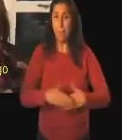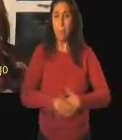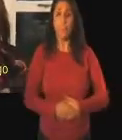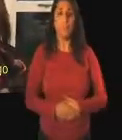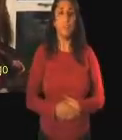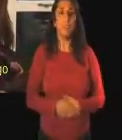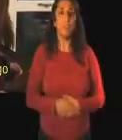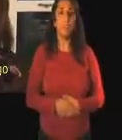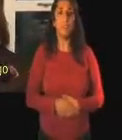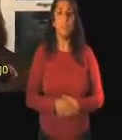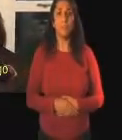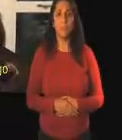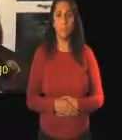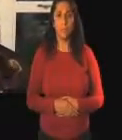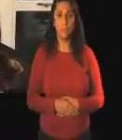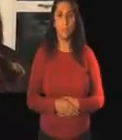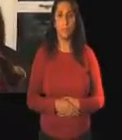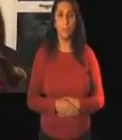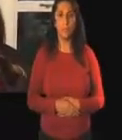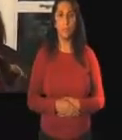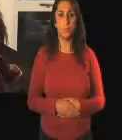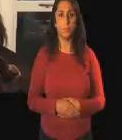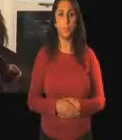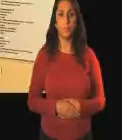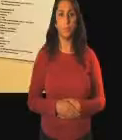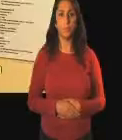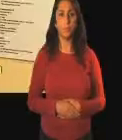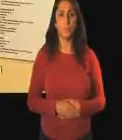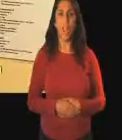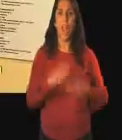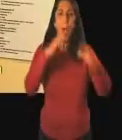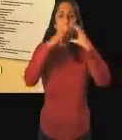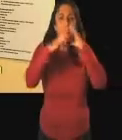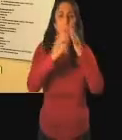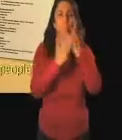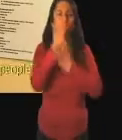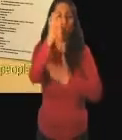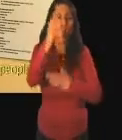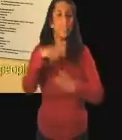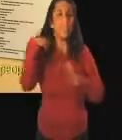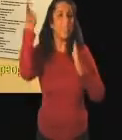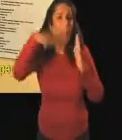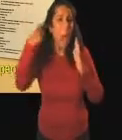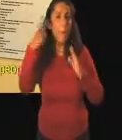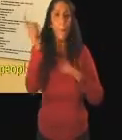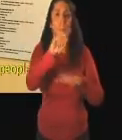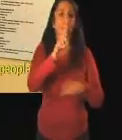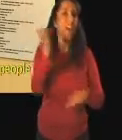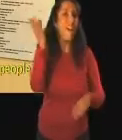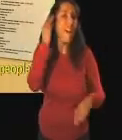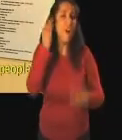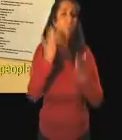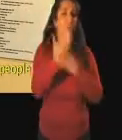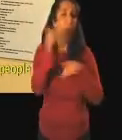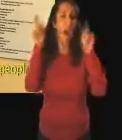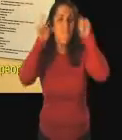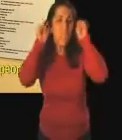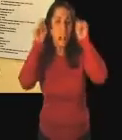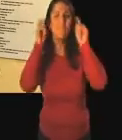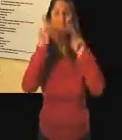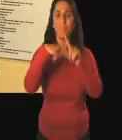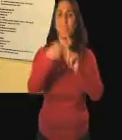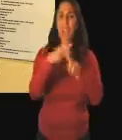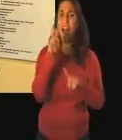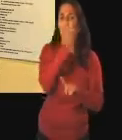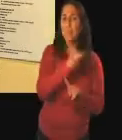anaesthetic and how it would go and whether it would work. We know that communication is made up of the sounds that